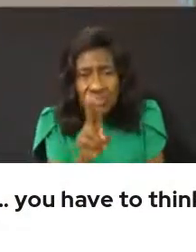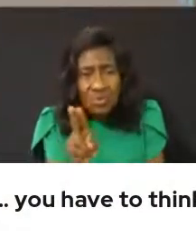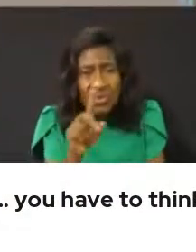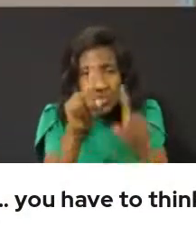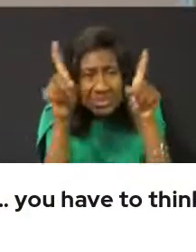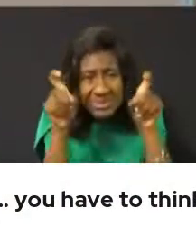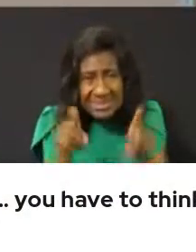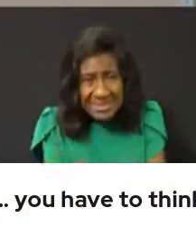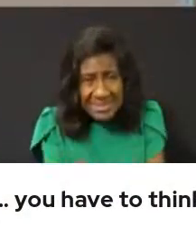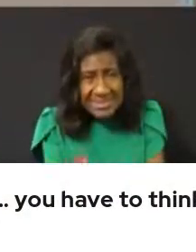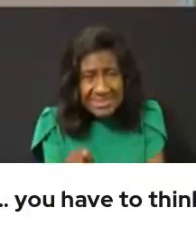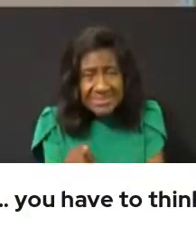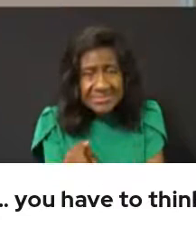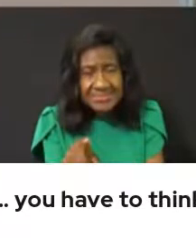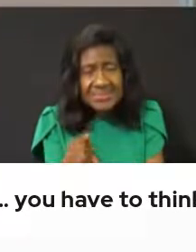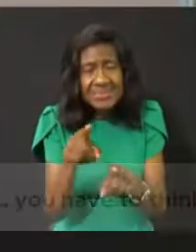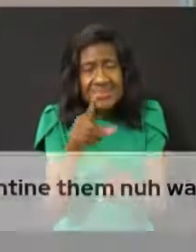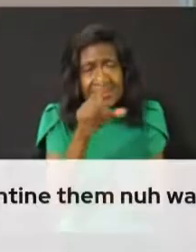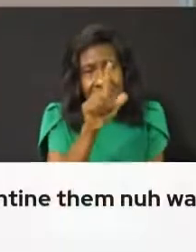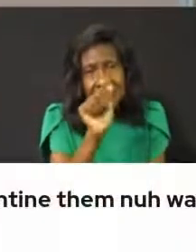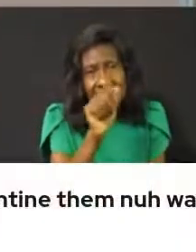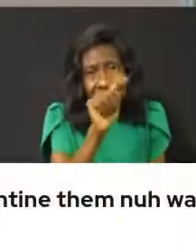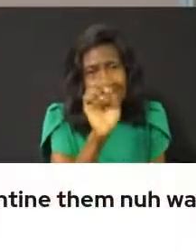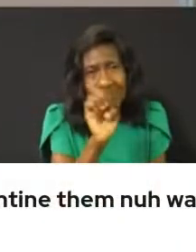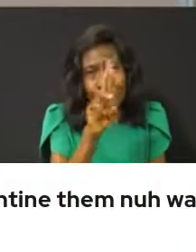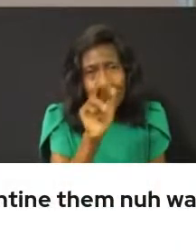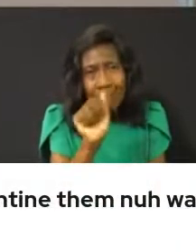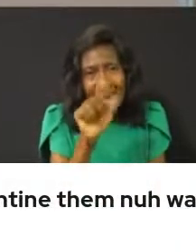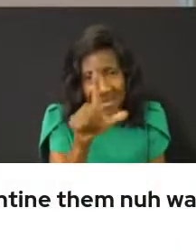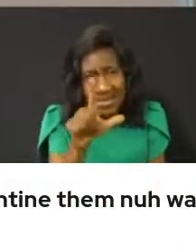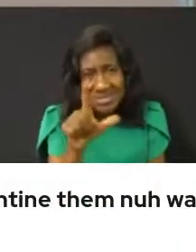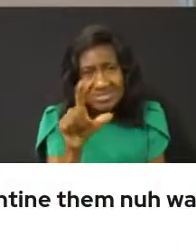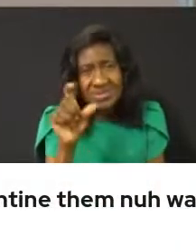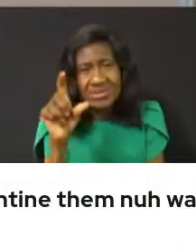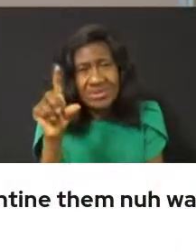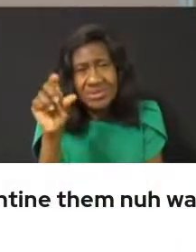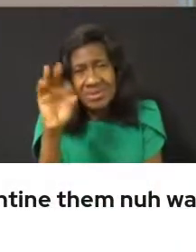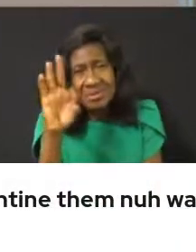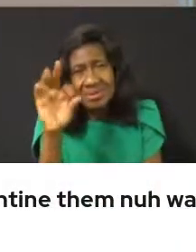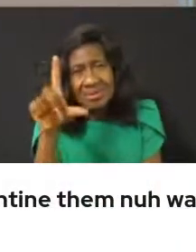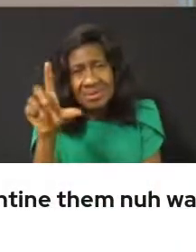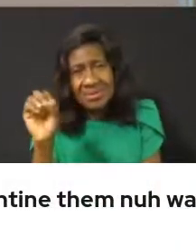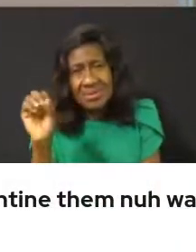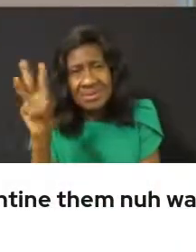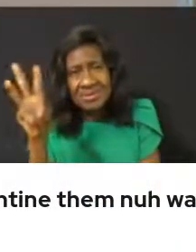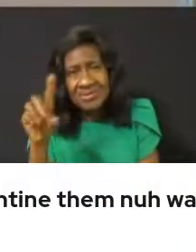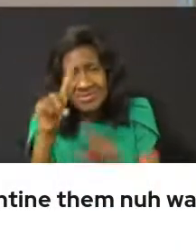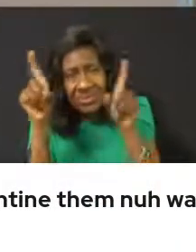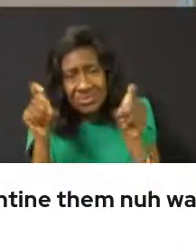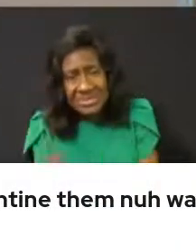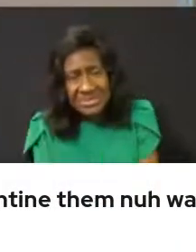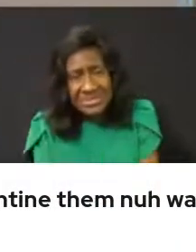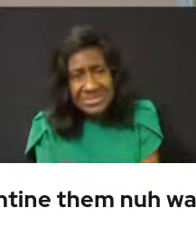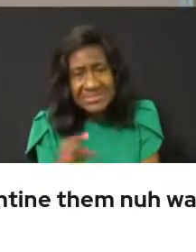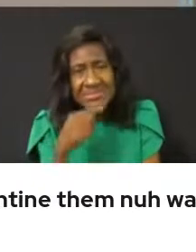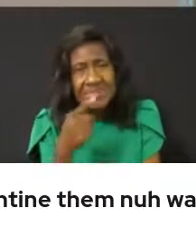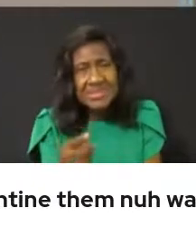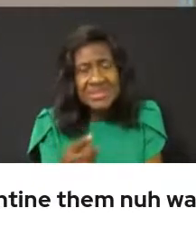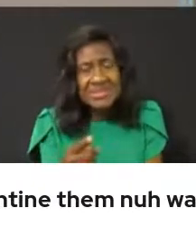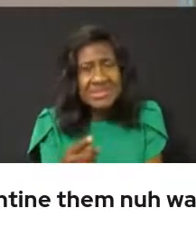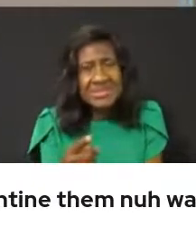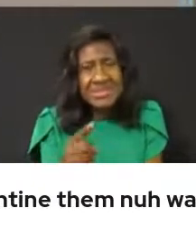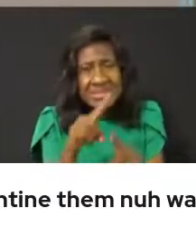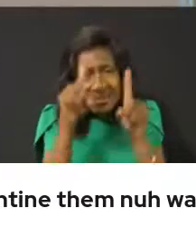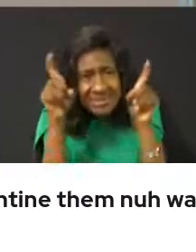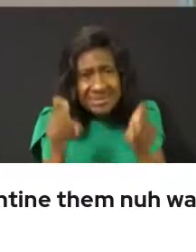is in fact life-saving. And taking this process one step further and engaging in routine surveillance